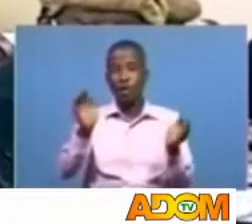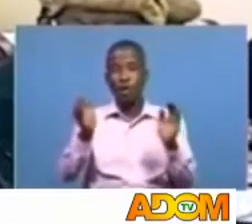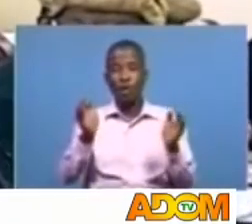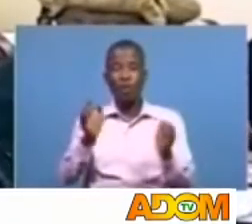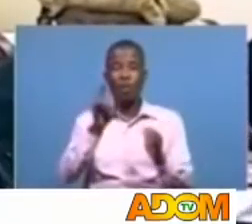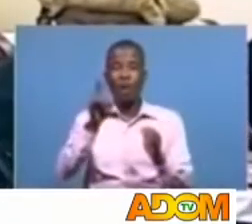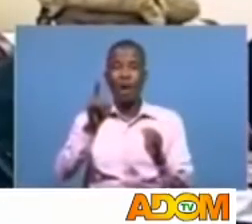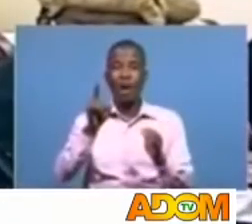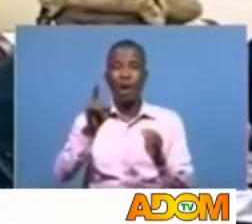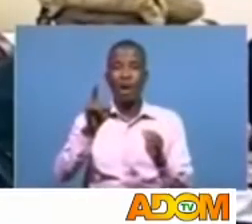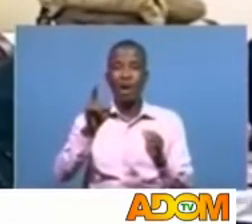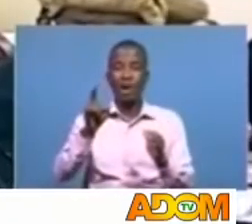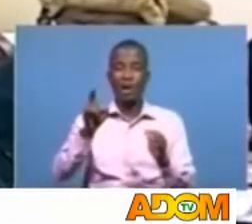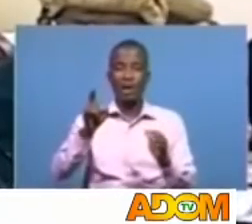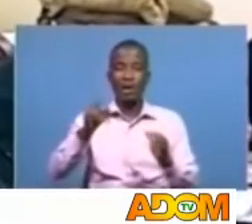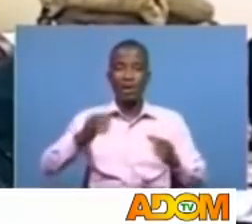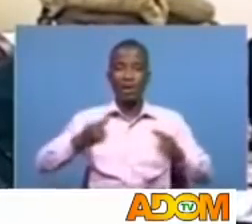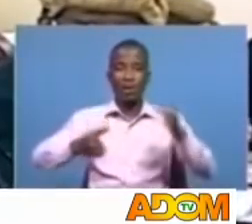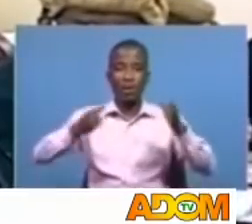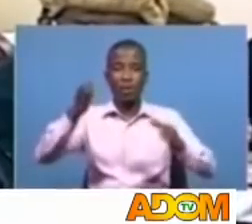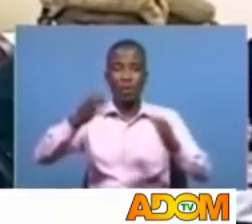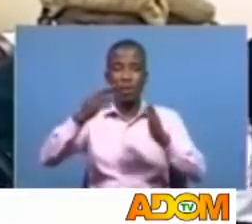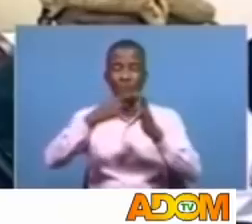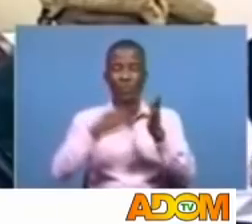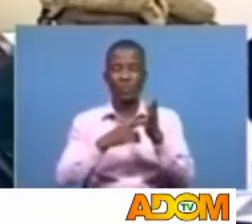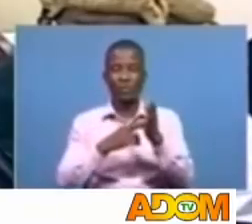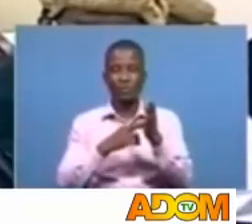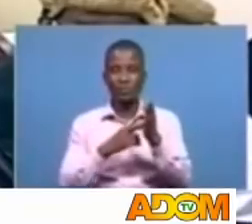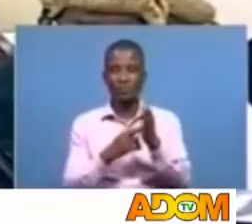2013-2014, 1 Supreme Court of Ghana Law Report,